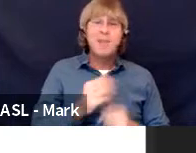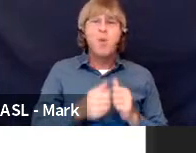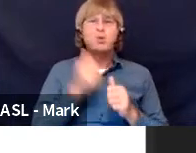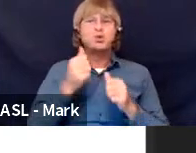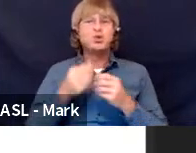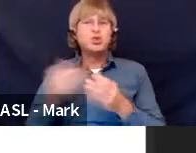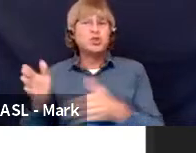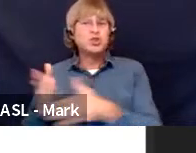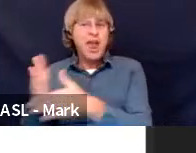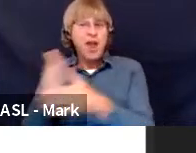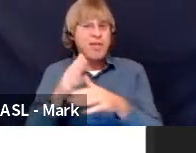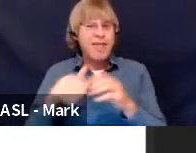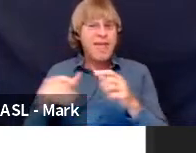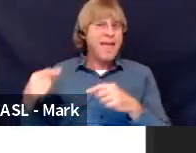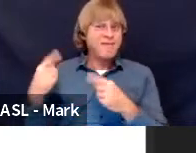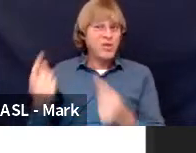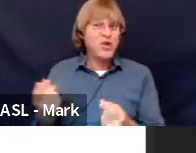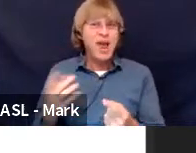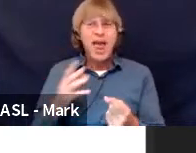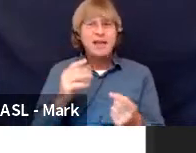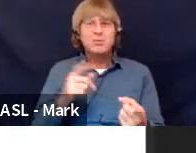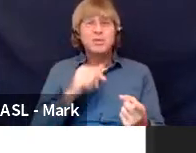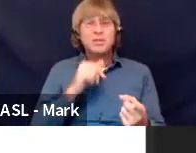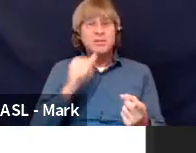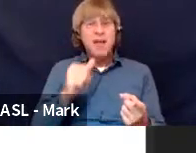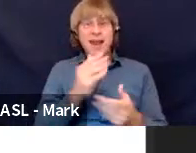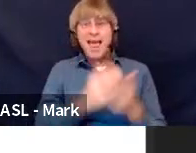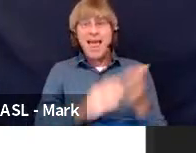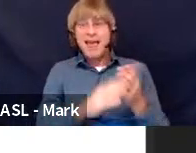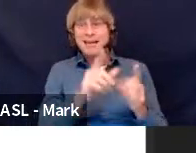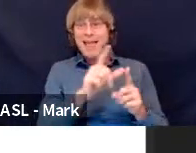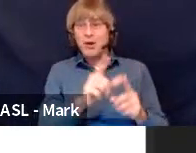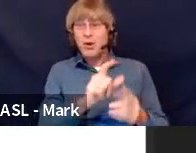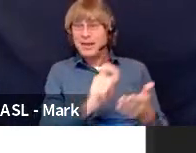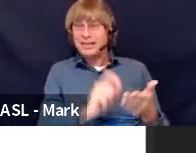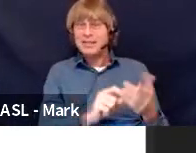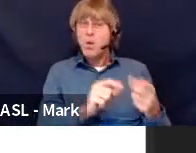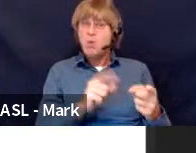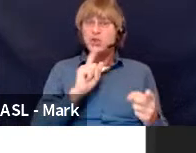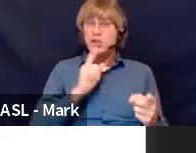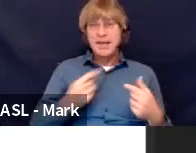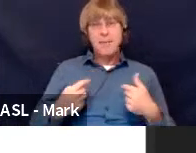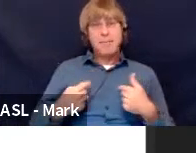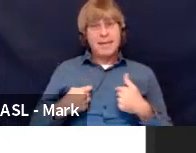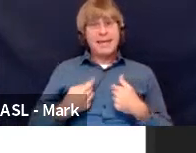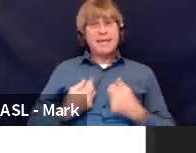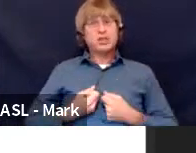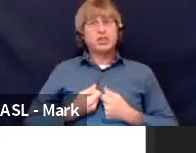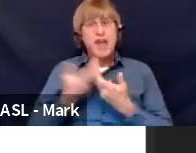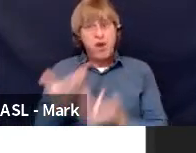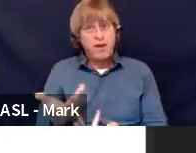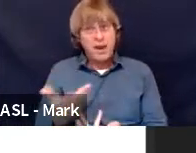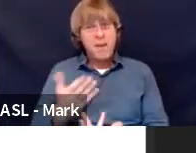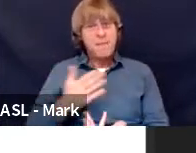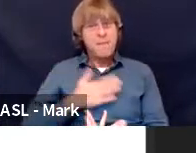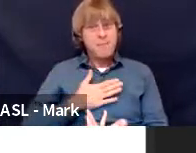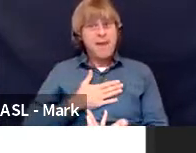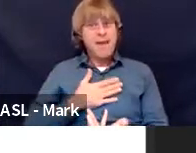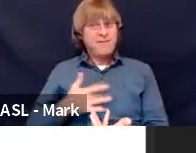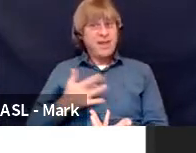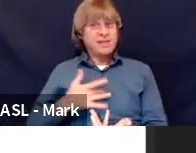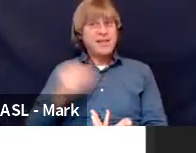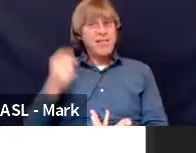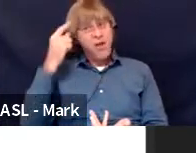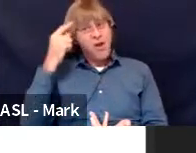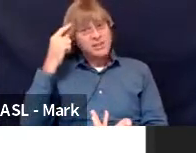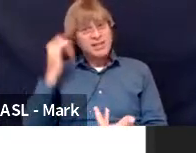had. And it wasn't a hand lettered piece. It was literally me sharing my thoughts.